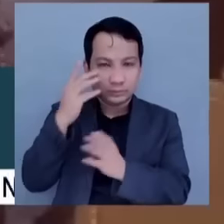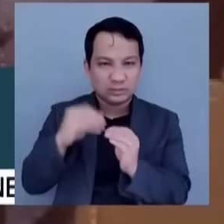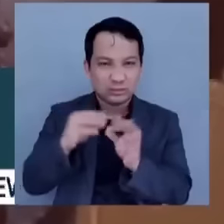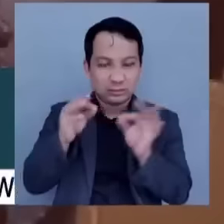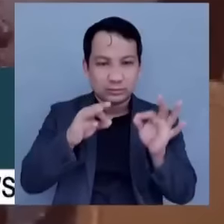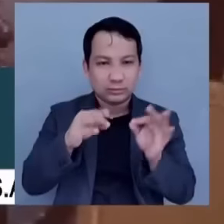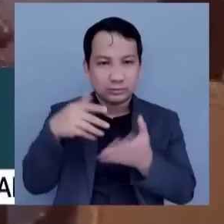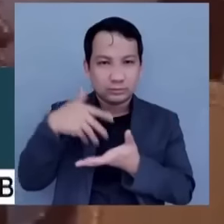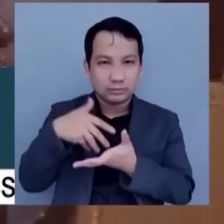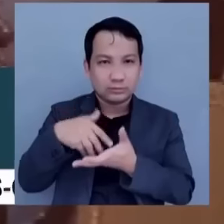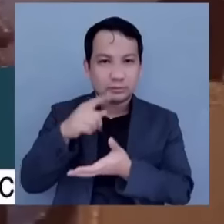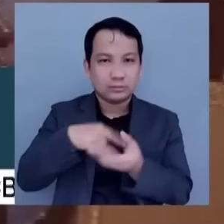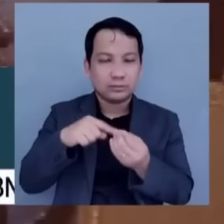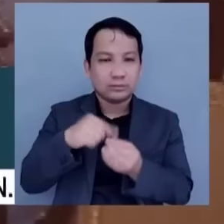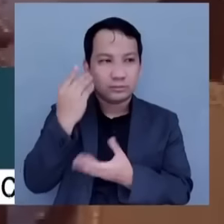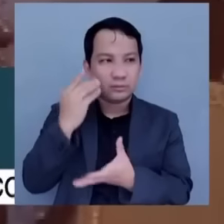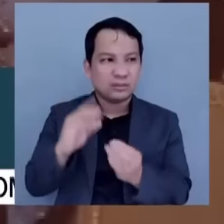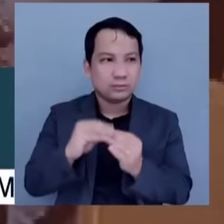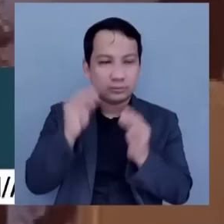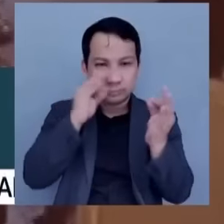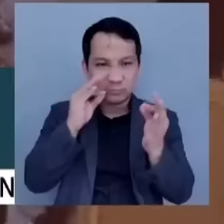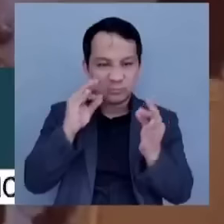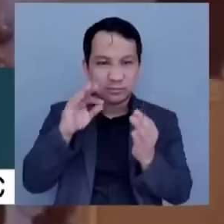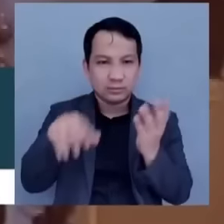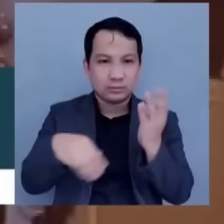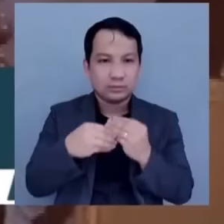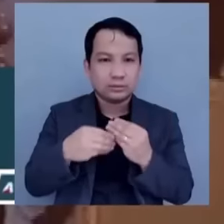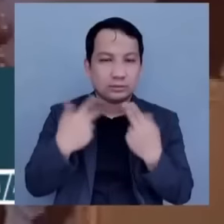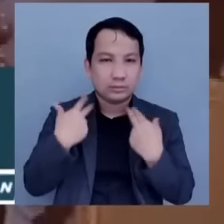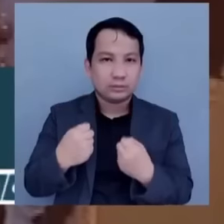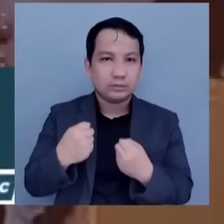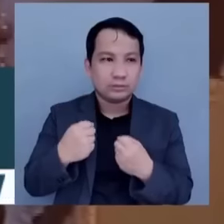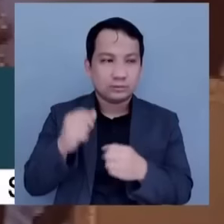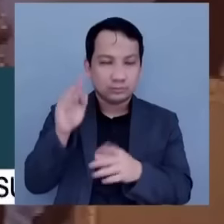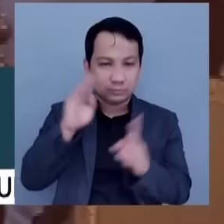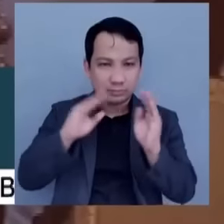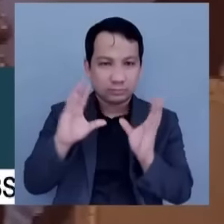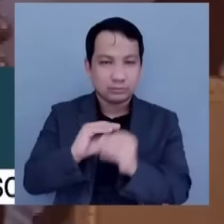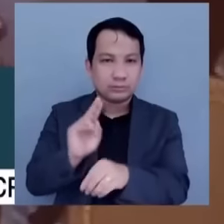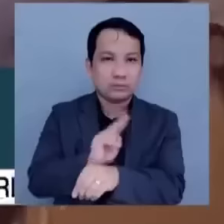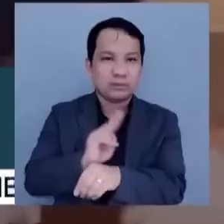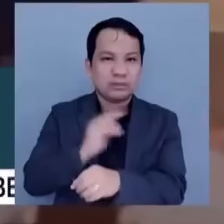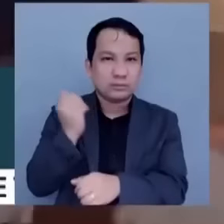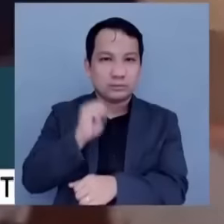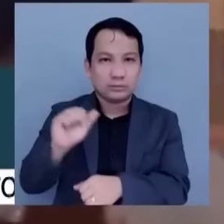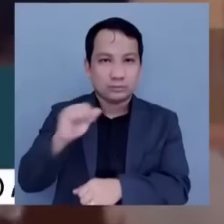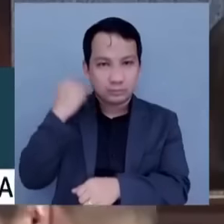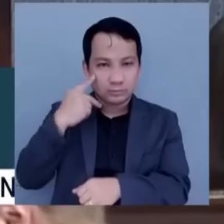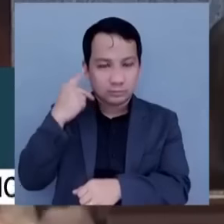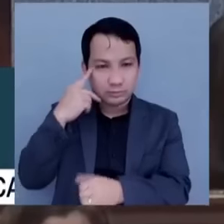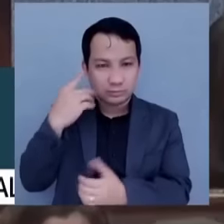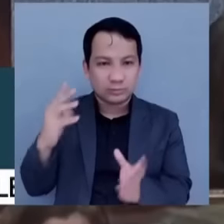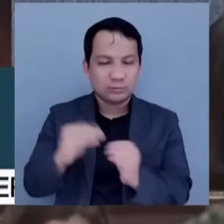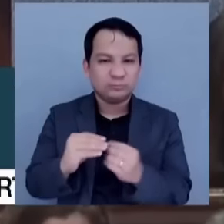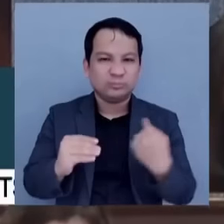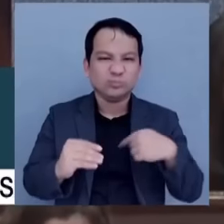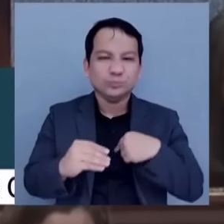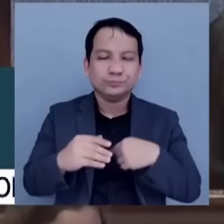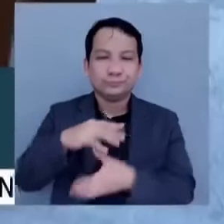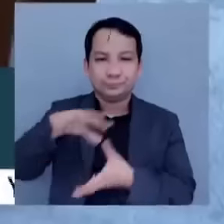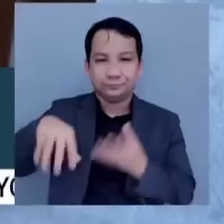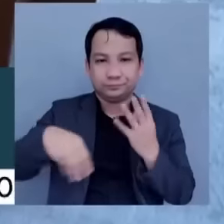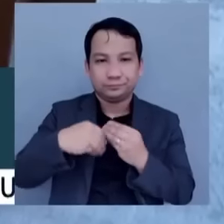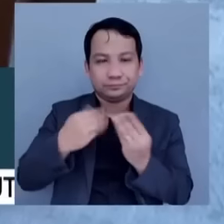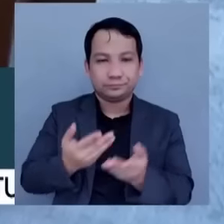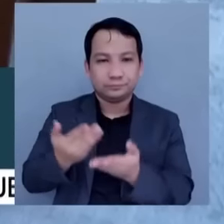the bill needs to be carefully studied, noting that the drug problem is a health problem and should not be used in any political agenda. He added that the